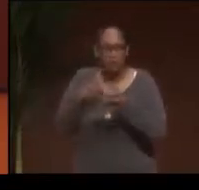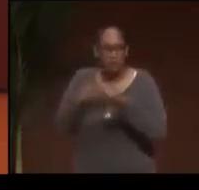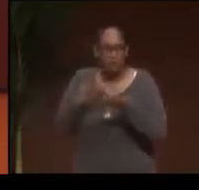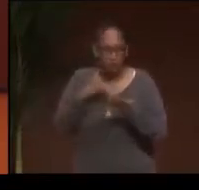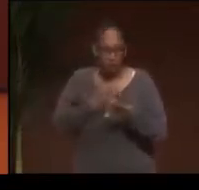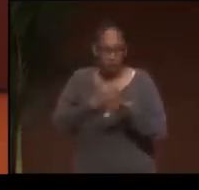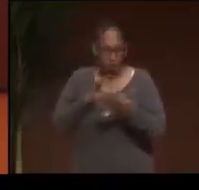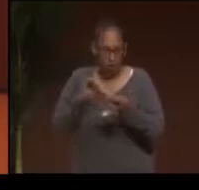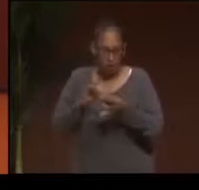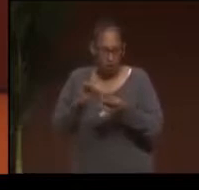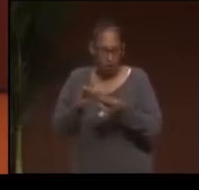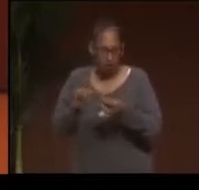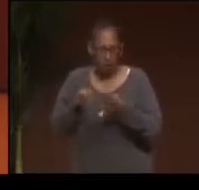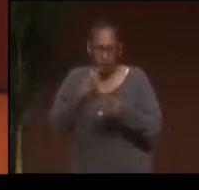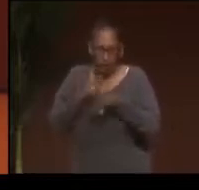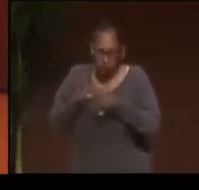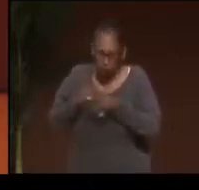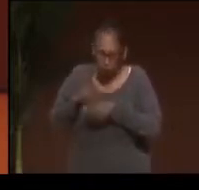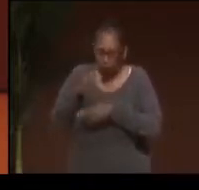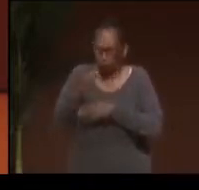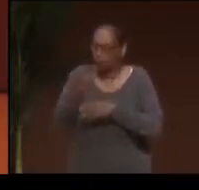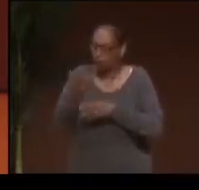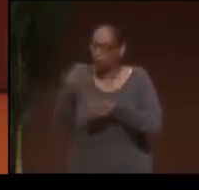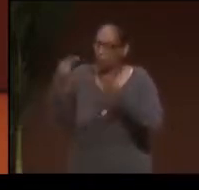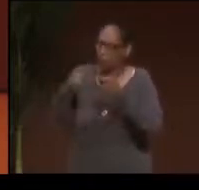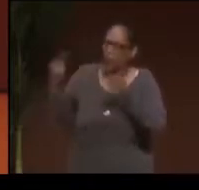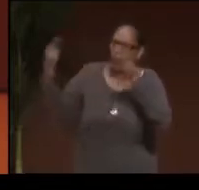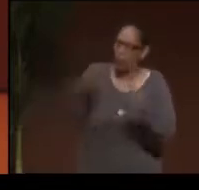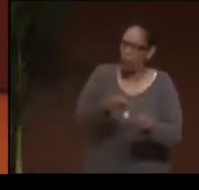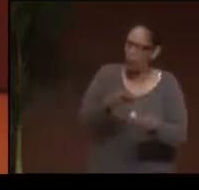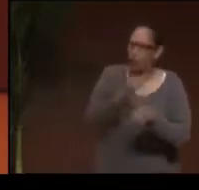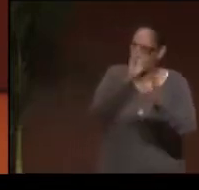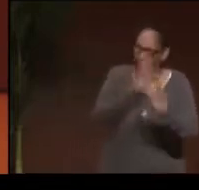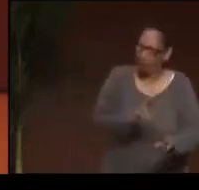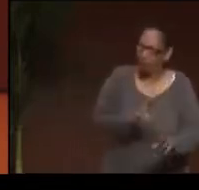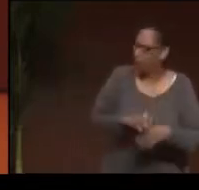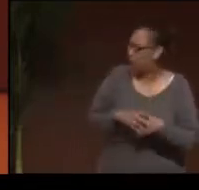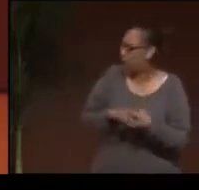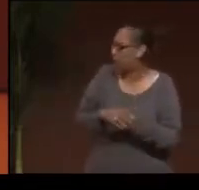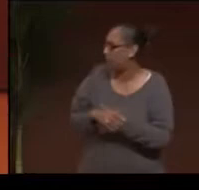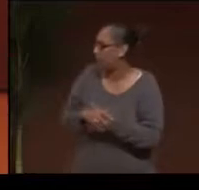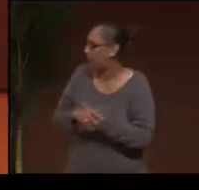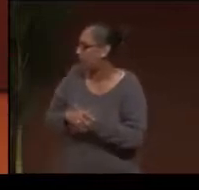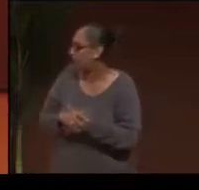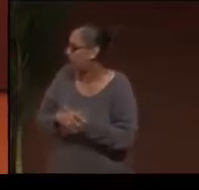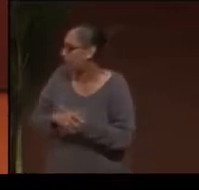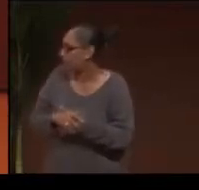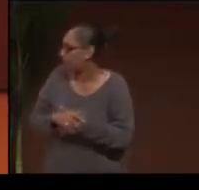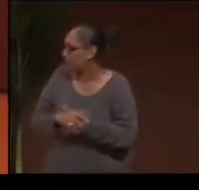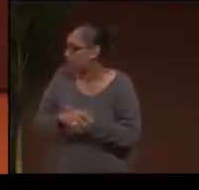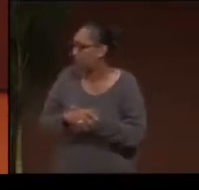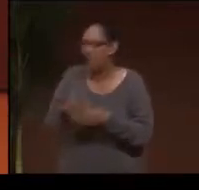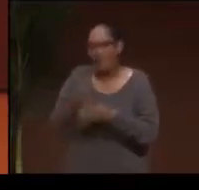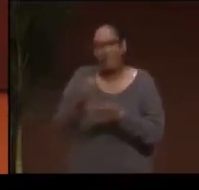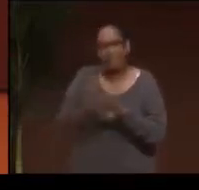short, crisp, to the point, y sobre todo con mucho respeto, because that's something that we're definitely going to cultivate today, is respect and maybe even a little